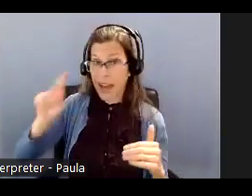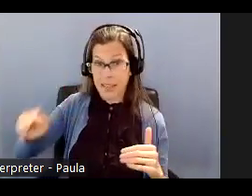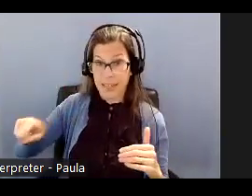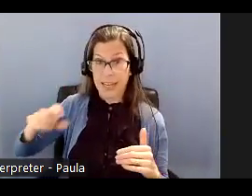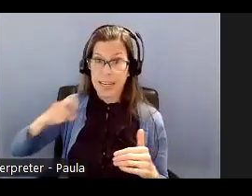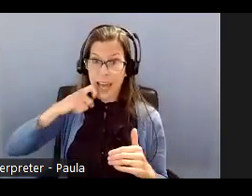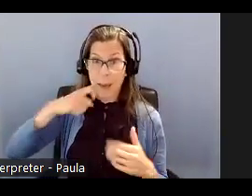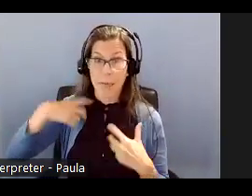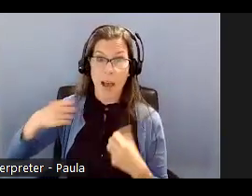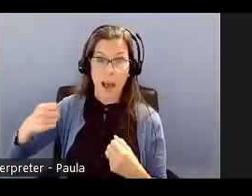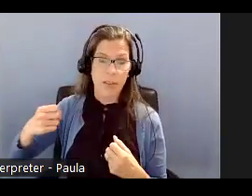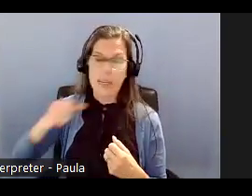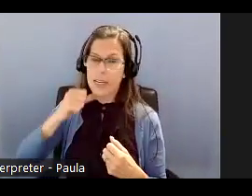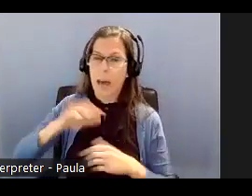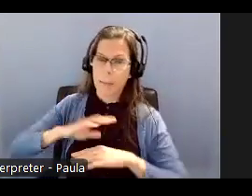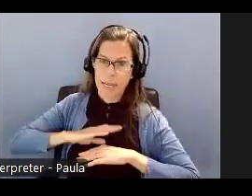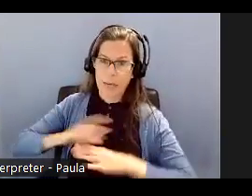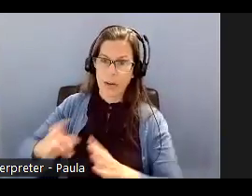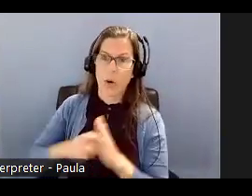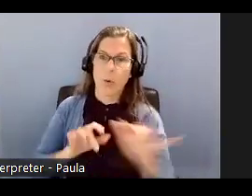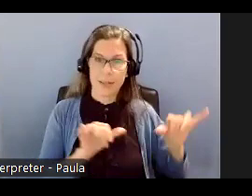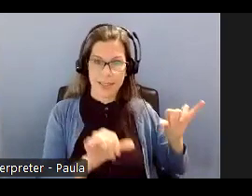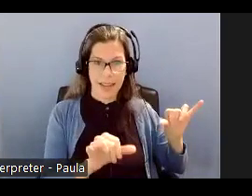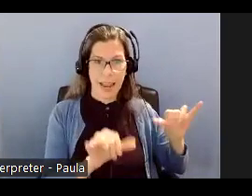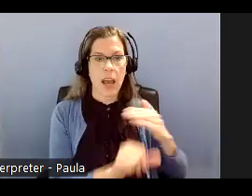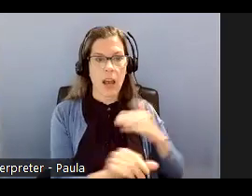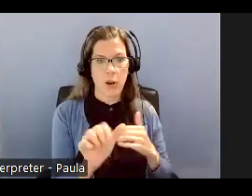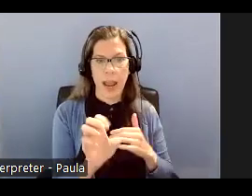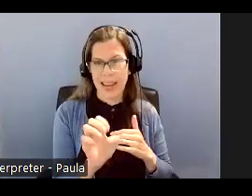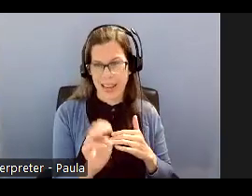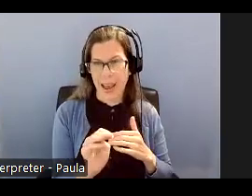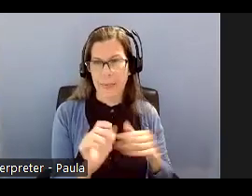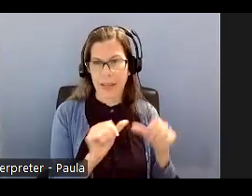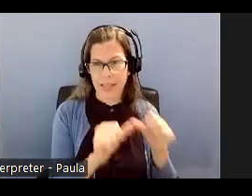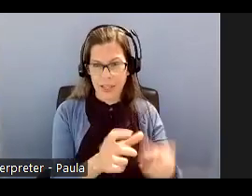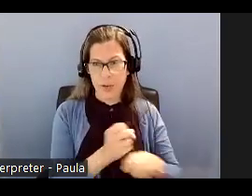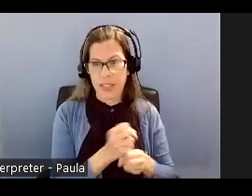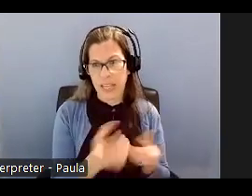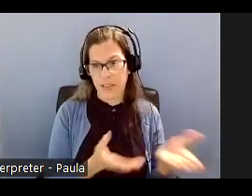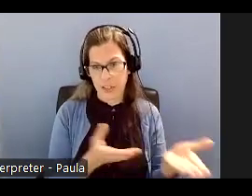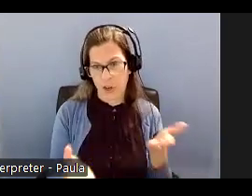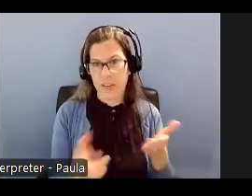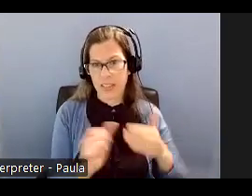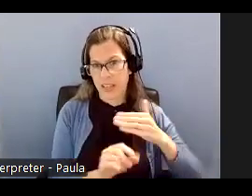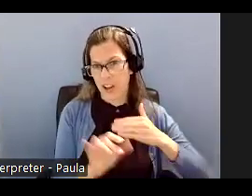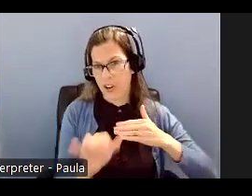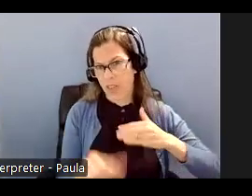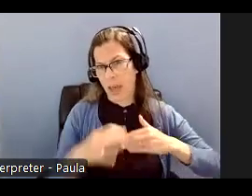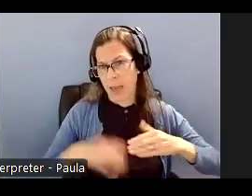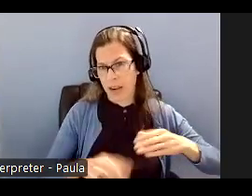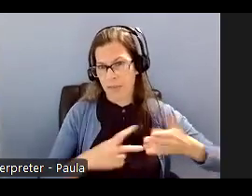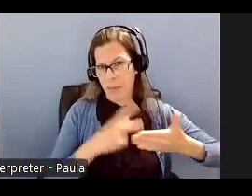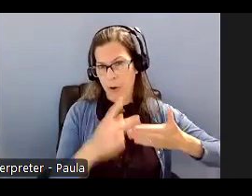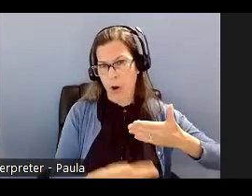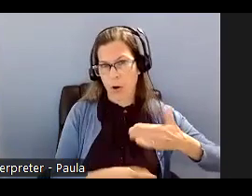expansion requirements will stay on AEM and continue to receive those services under that benefit program or